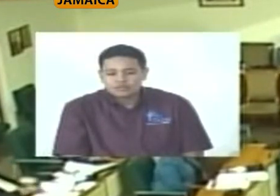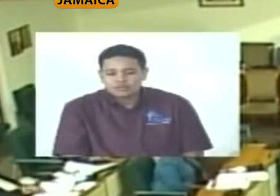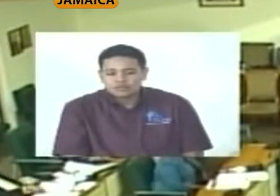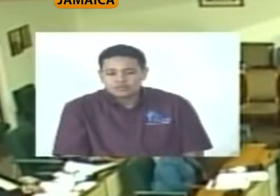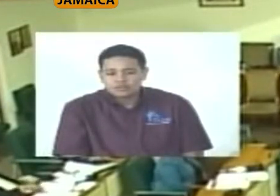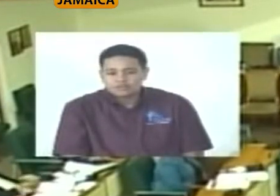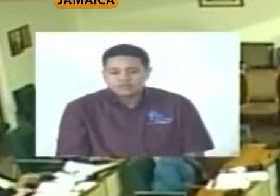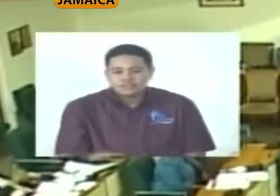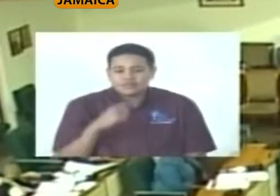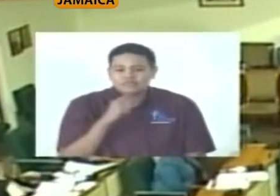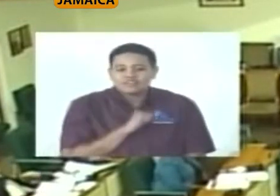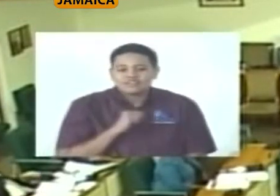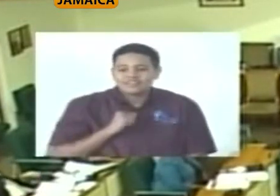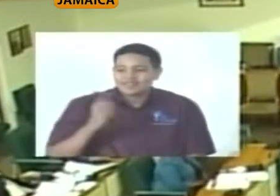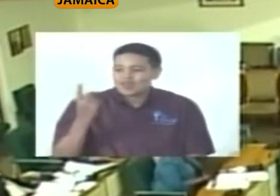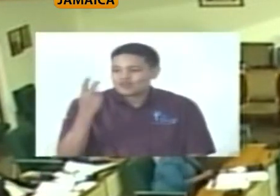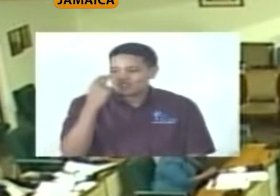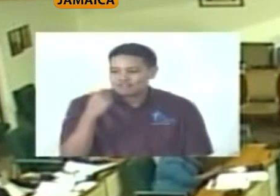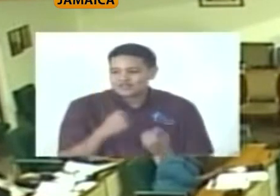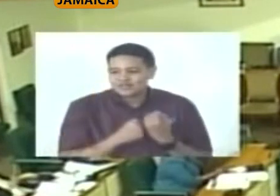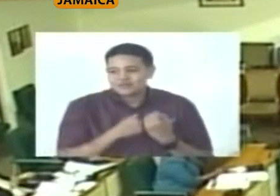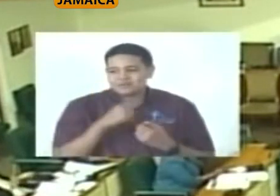Senator Gailey, always looking out for me, right?